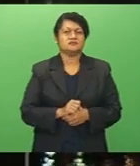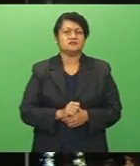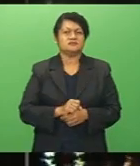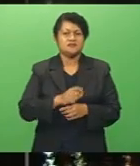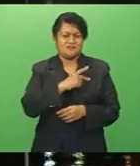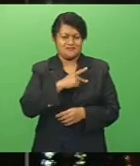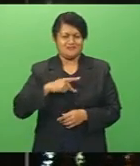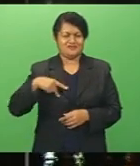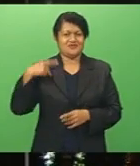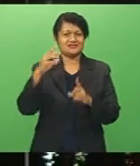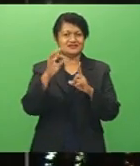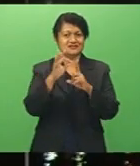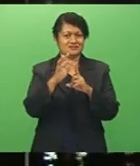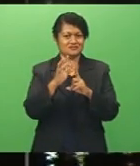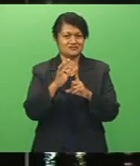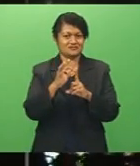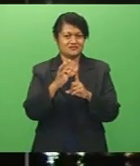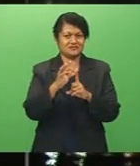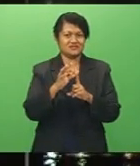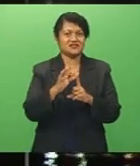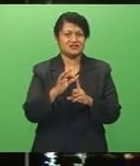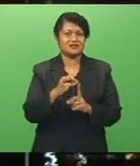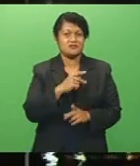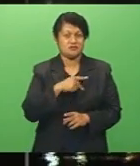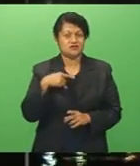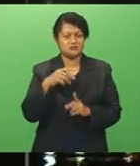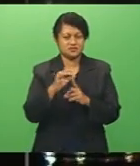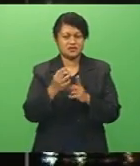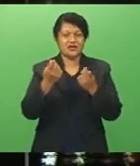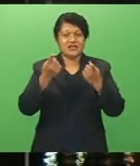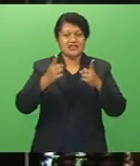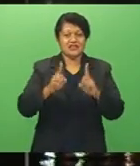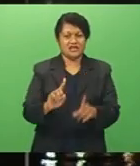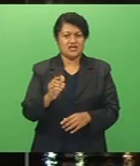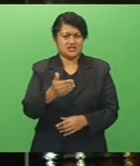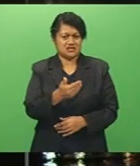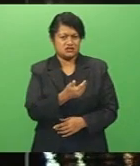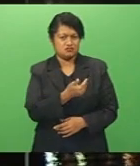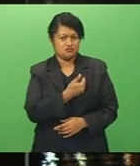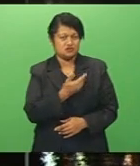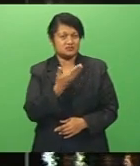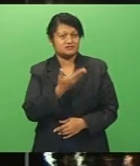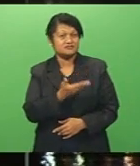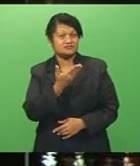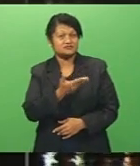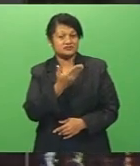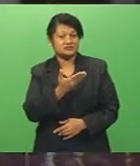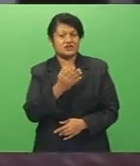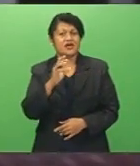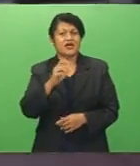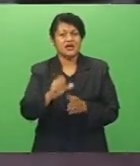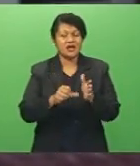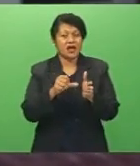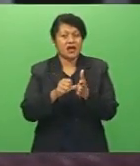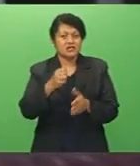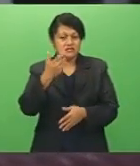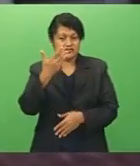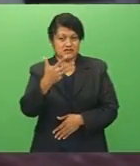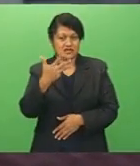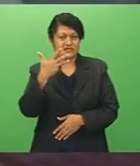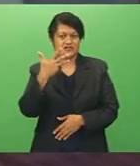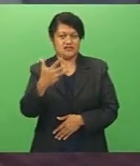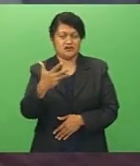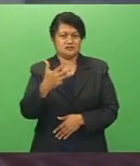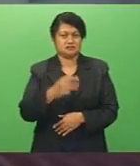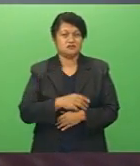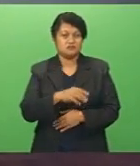prince, officially known as the Duke of Edinburgh, died this morning at Windsor Castle aged 99. In his tweet today,